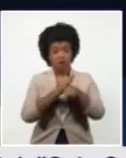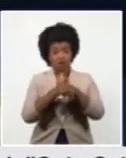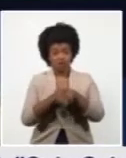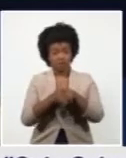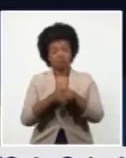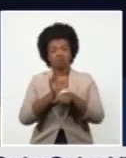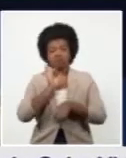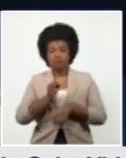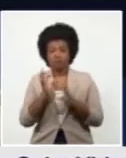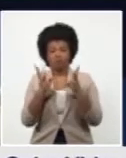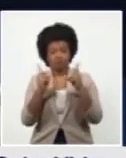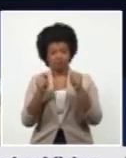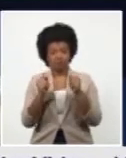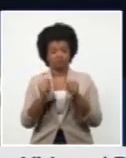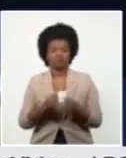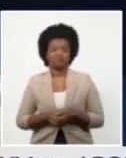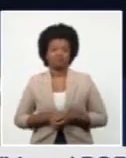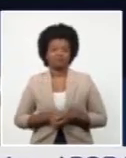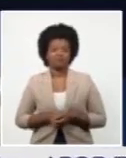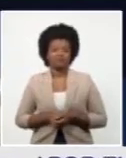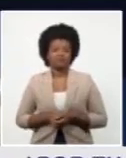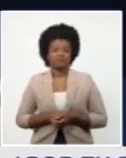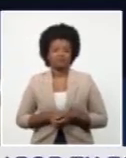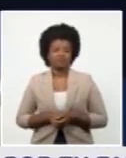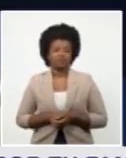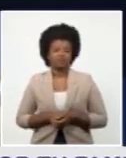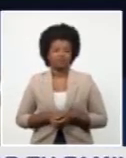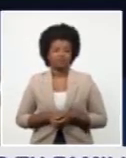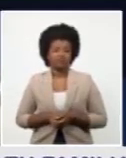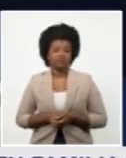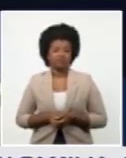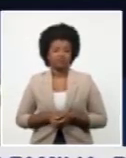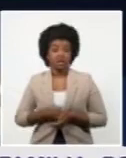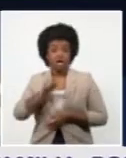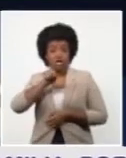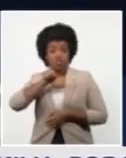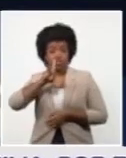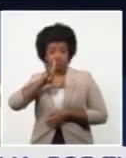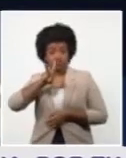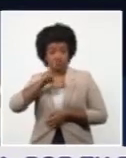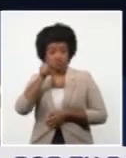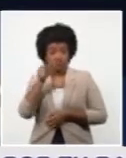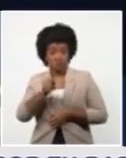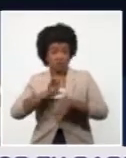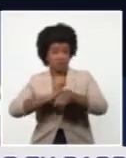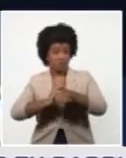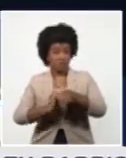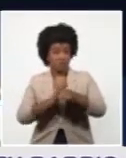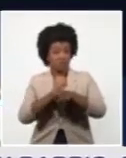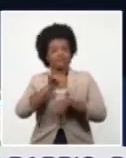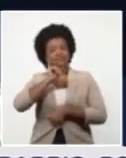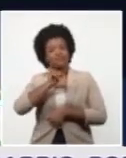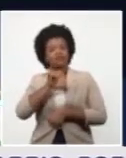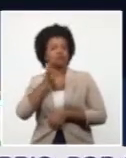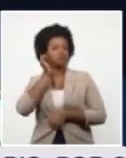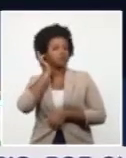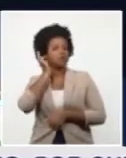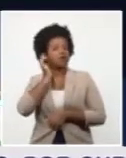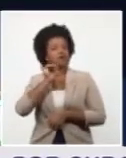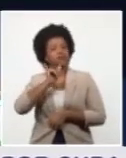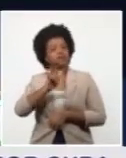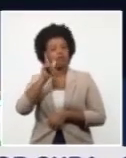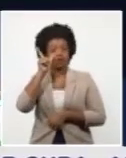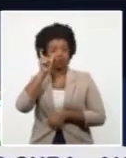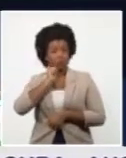on finding the source of infection for 84 people in our country. With a source of infection abroad, there are still